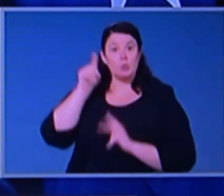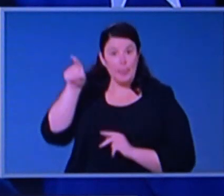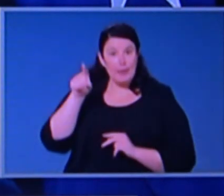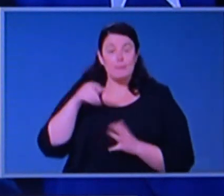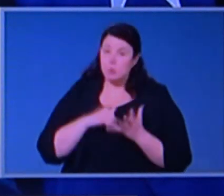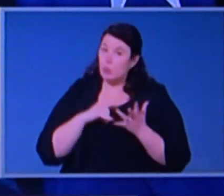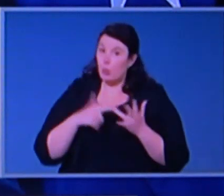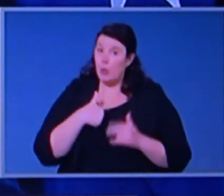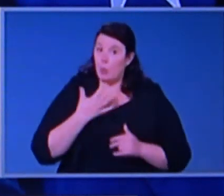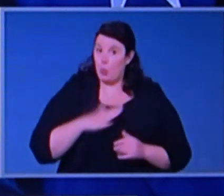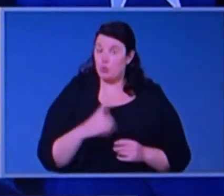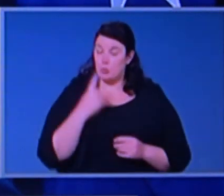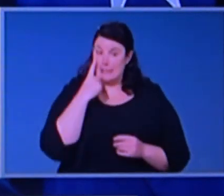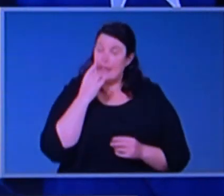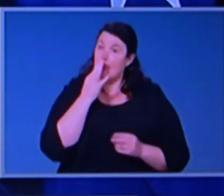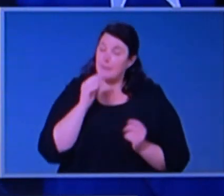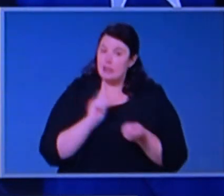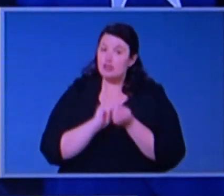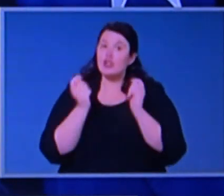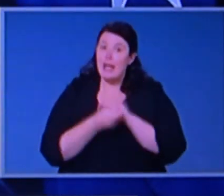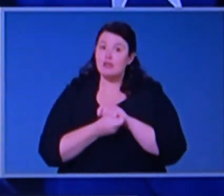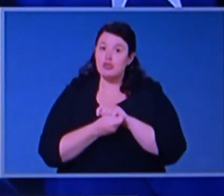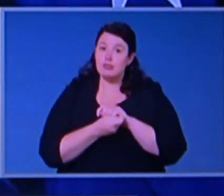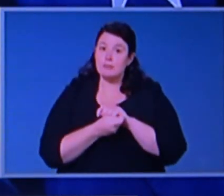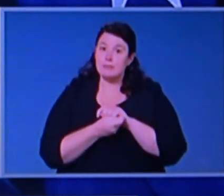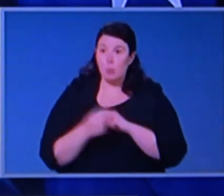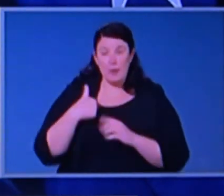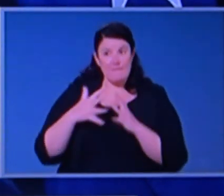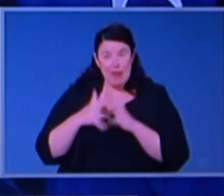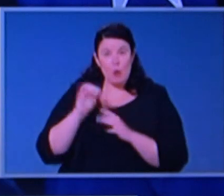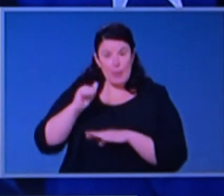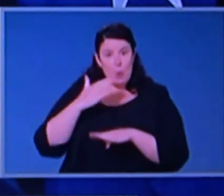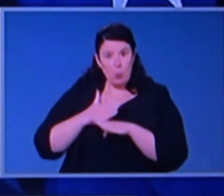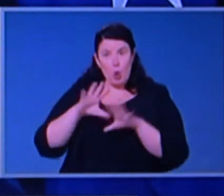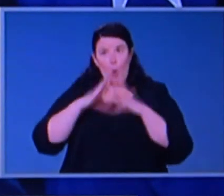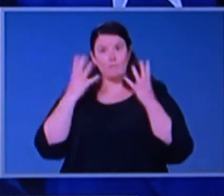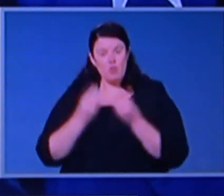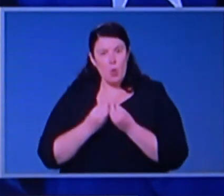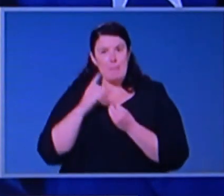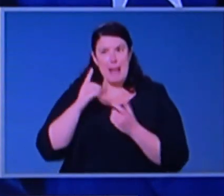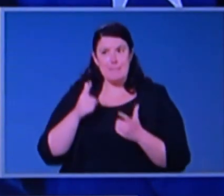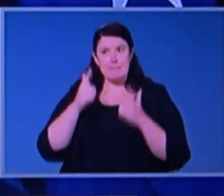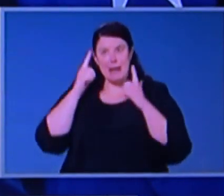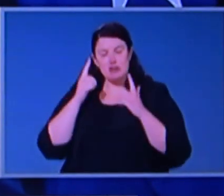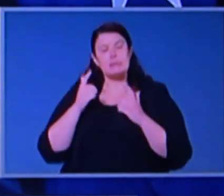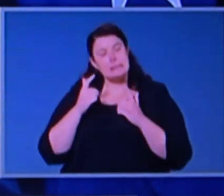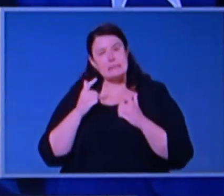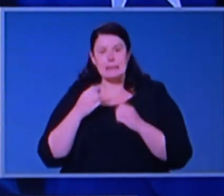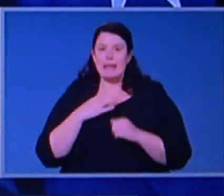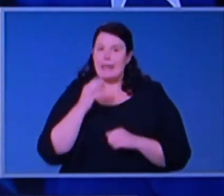publicly states the value of the work that it does on the ground. So I think that's a constructive but not uncritical partner.